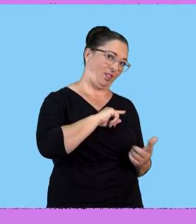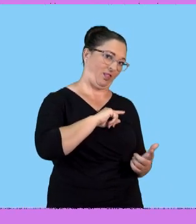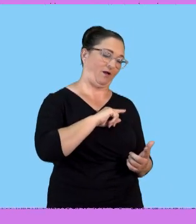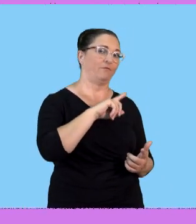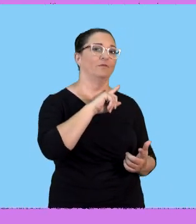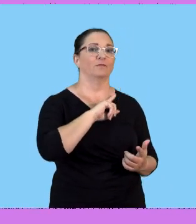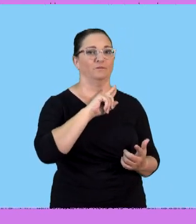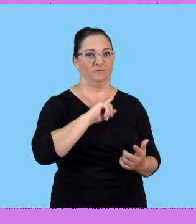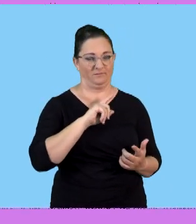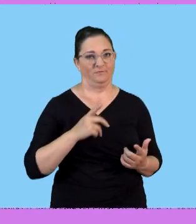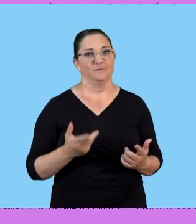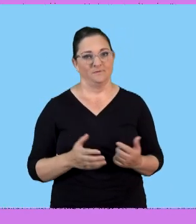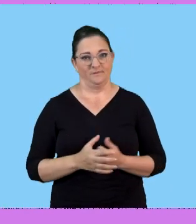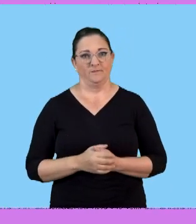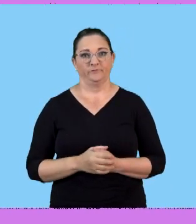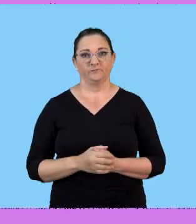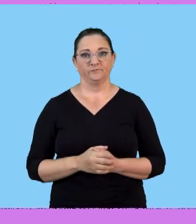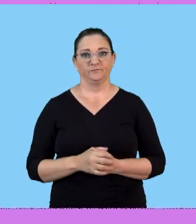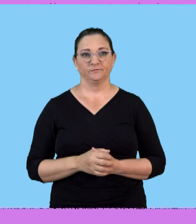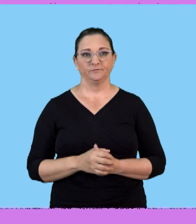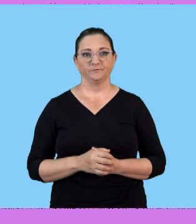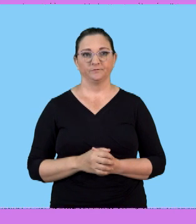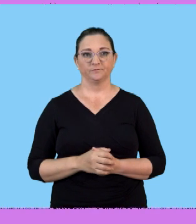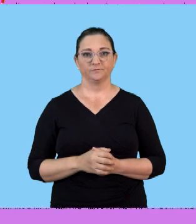his left-hand side.